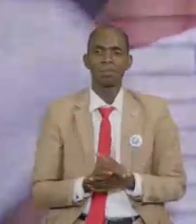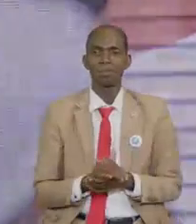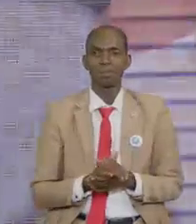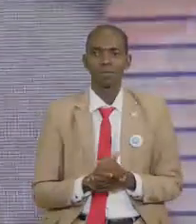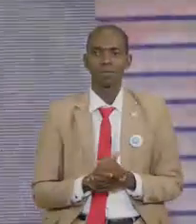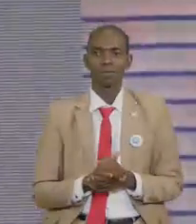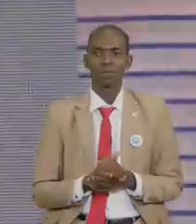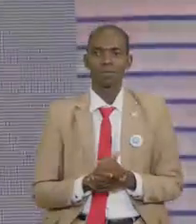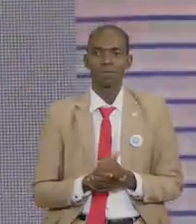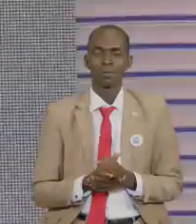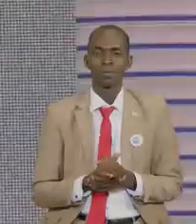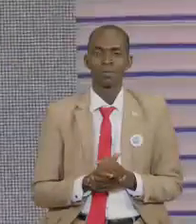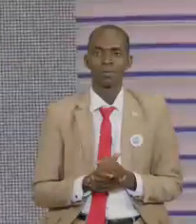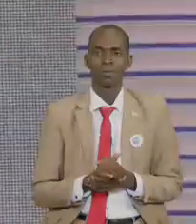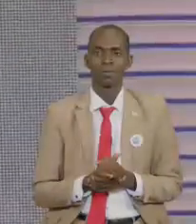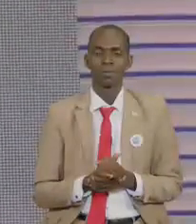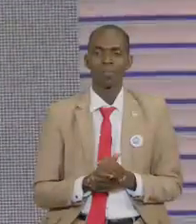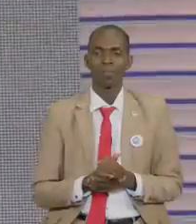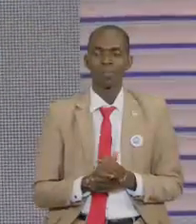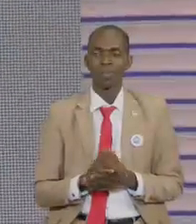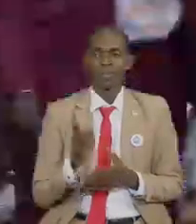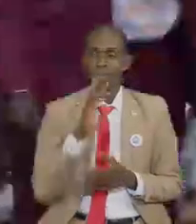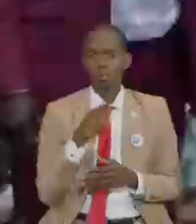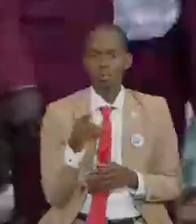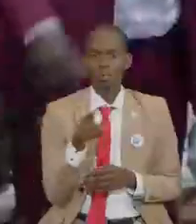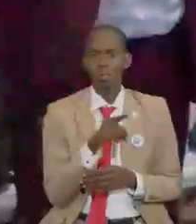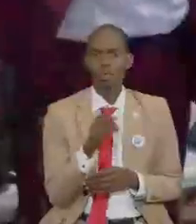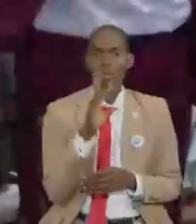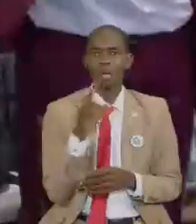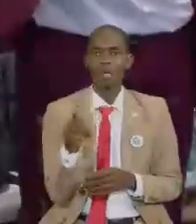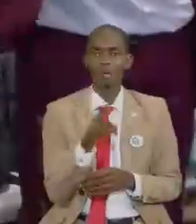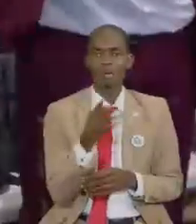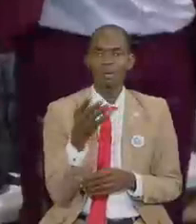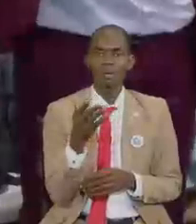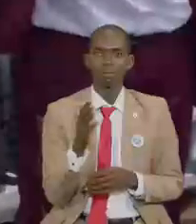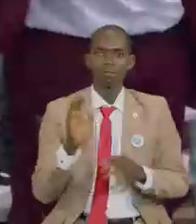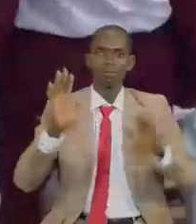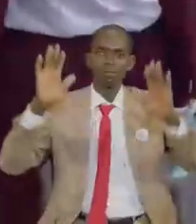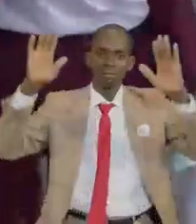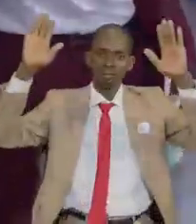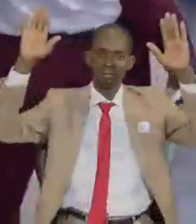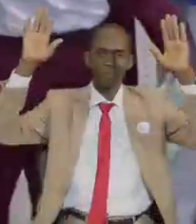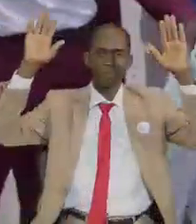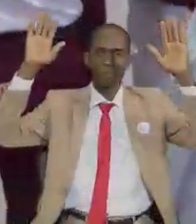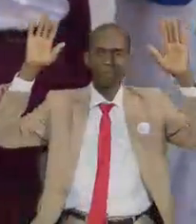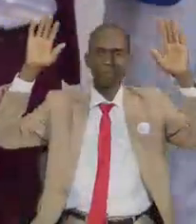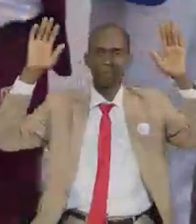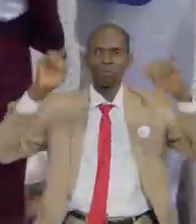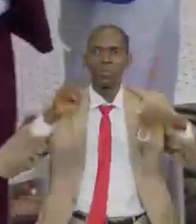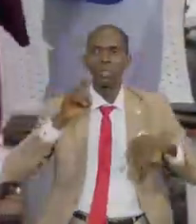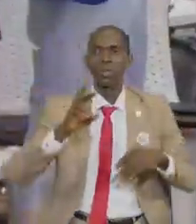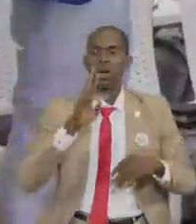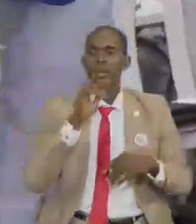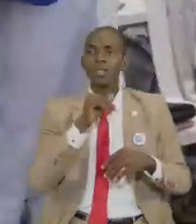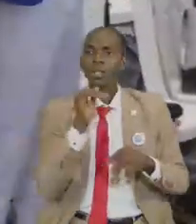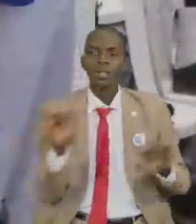name. Where are you? Where are you? Raise up that hand. You are not the same as